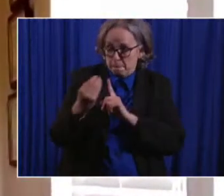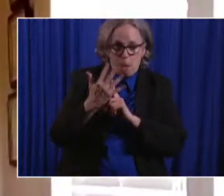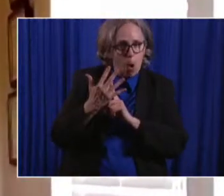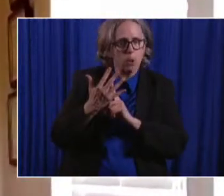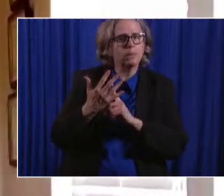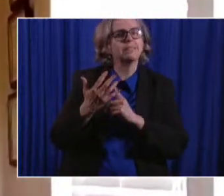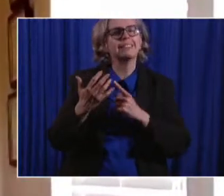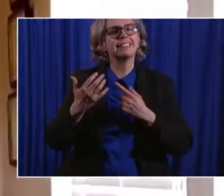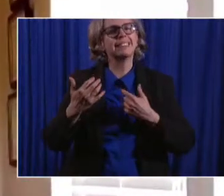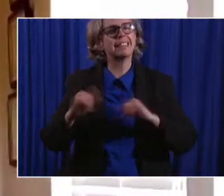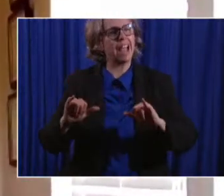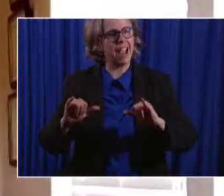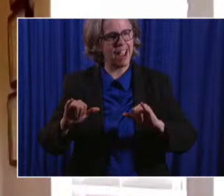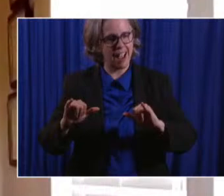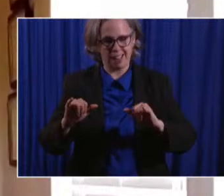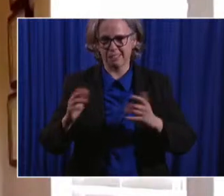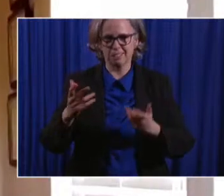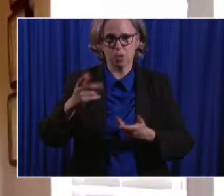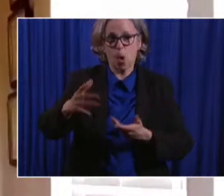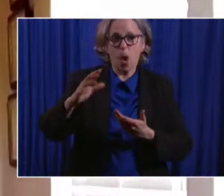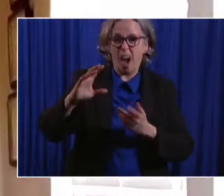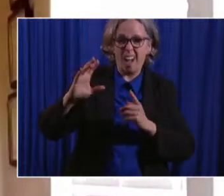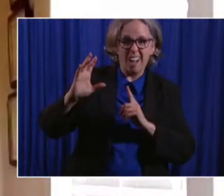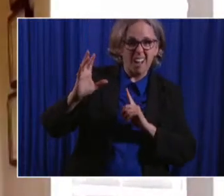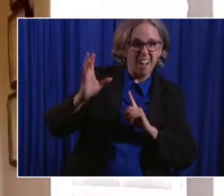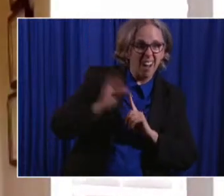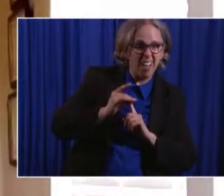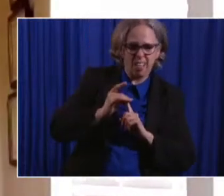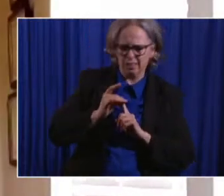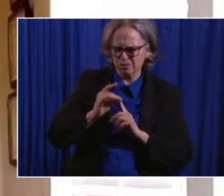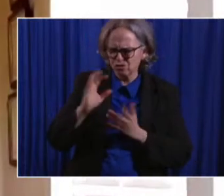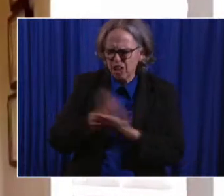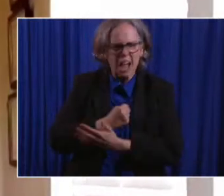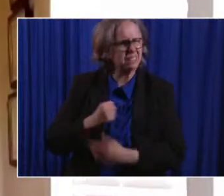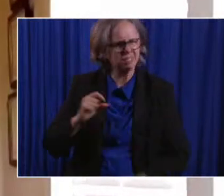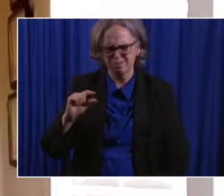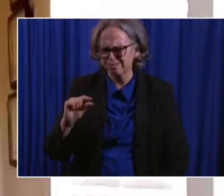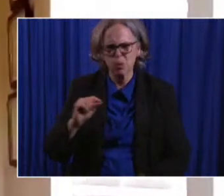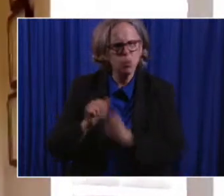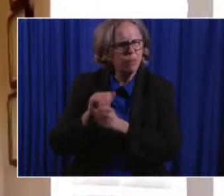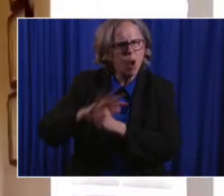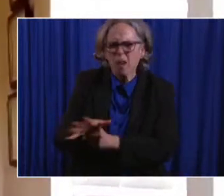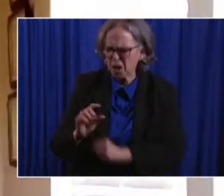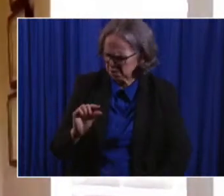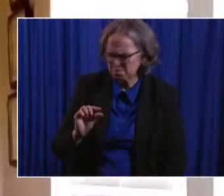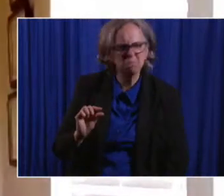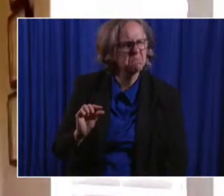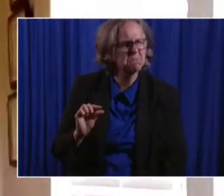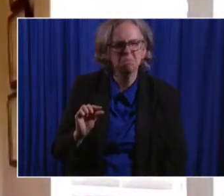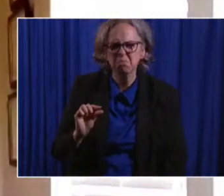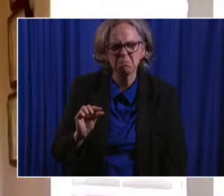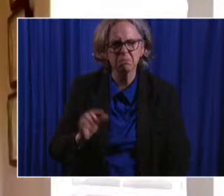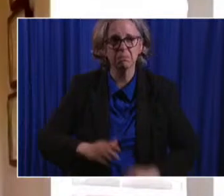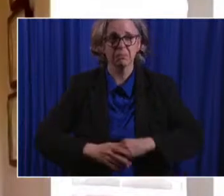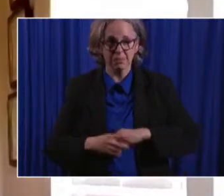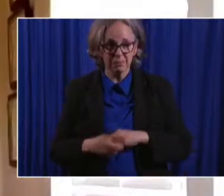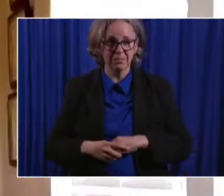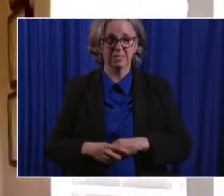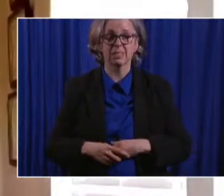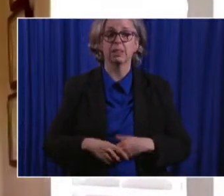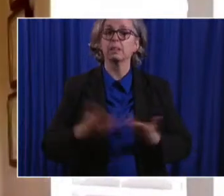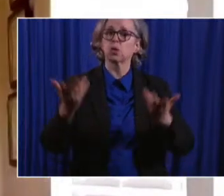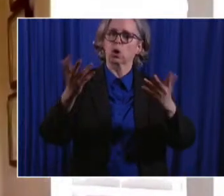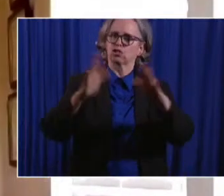to others. So generally speaking, vaccinated people, vaccinated children in school with